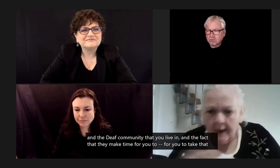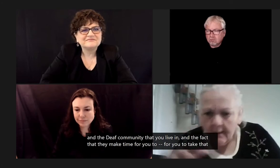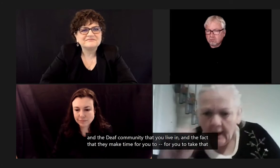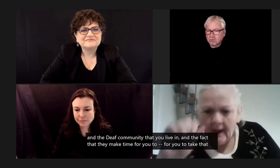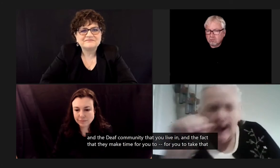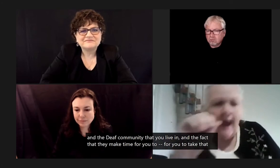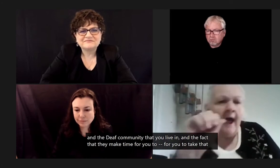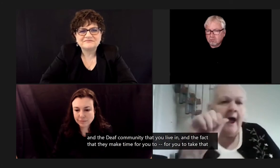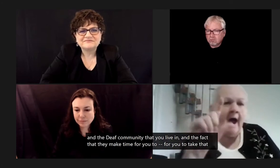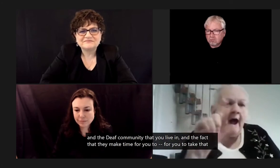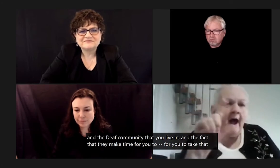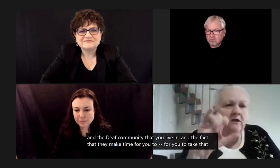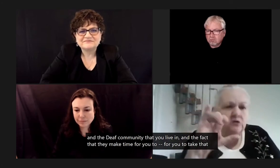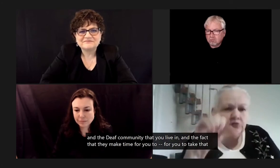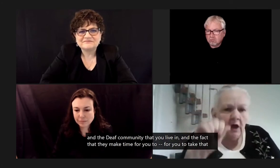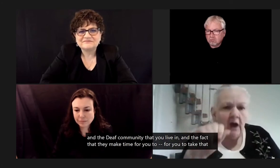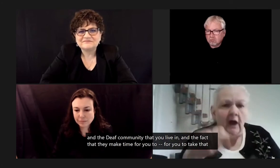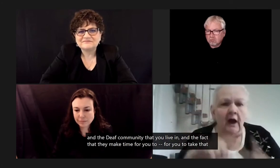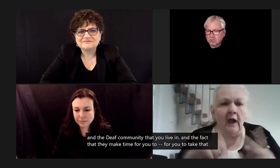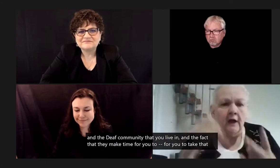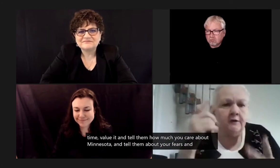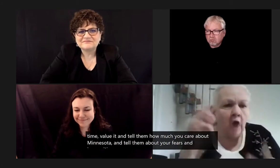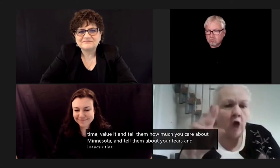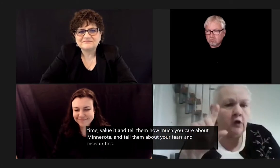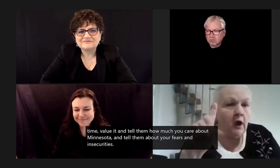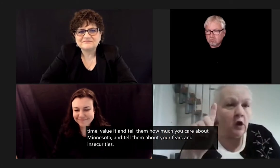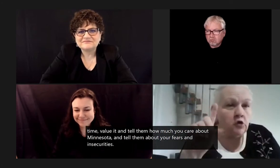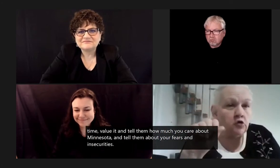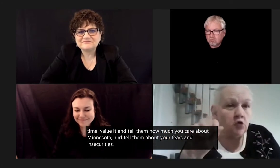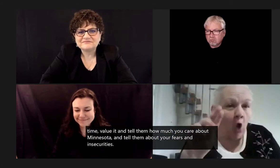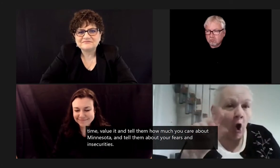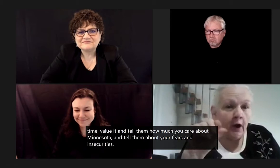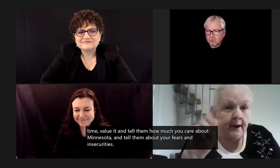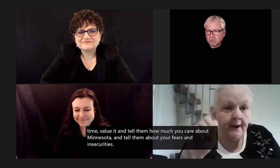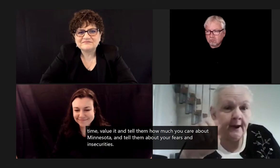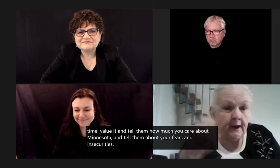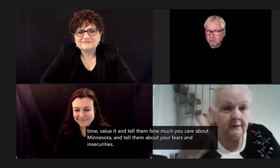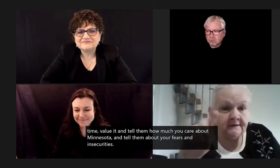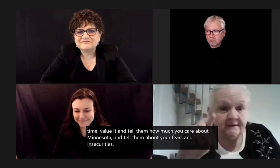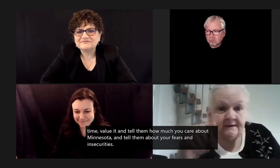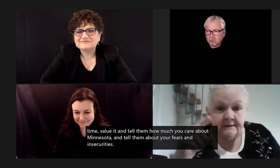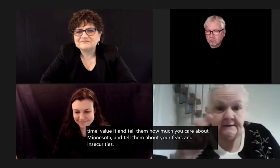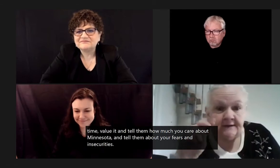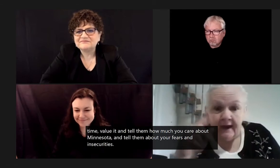and insecurities. I'm sorry, did I miss them? Oh, like Alicia said.